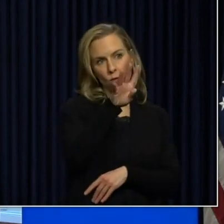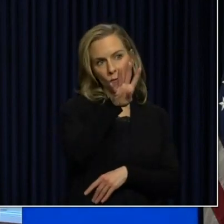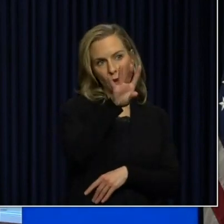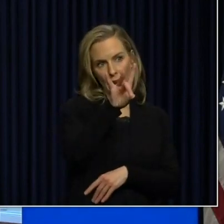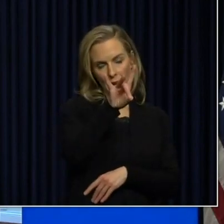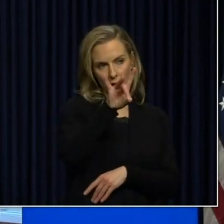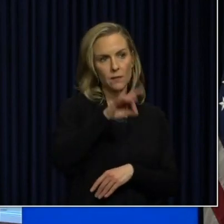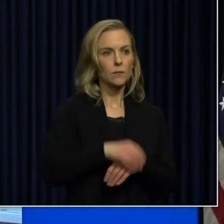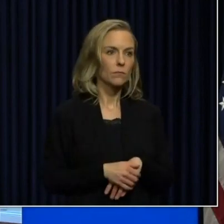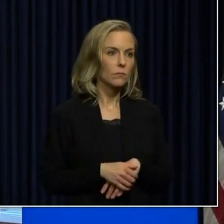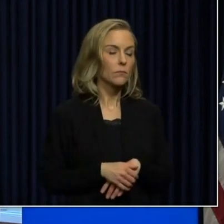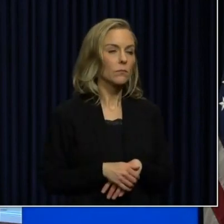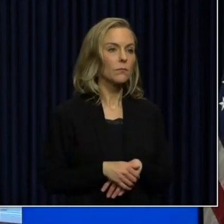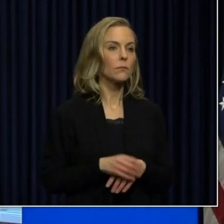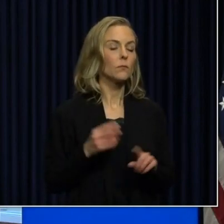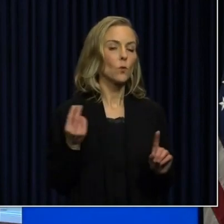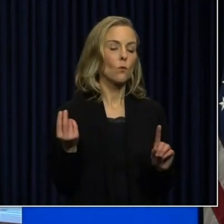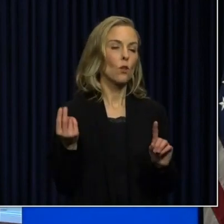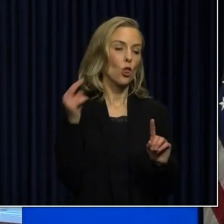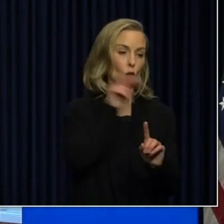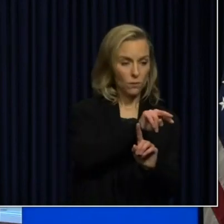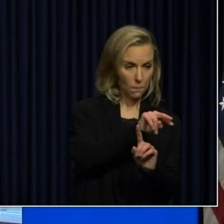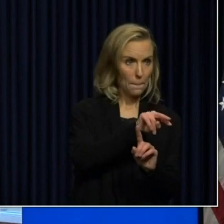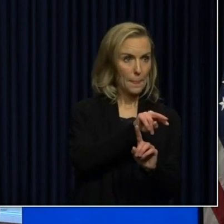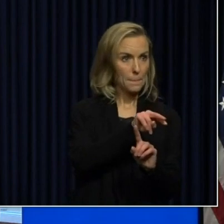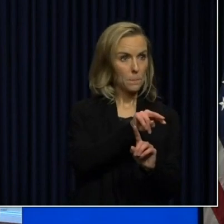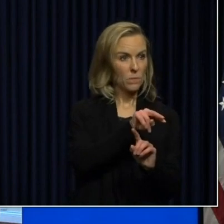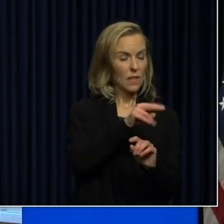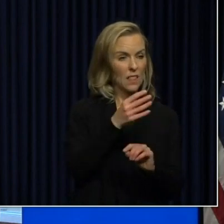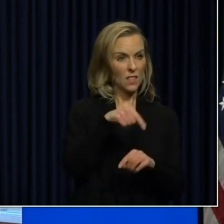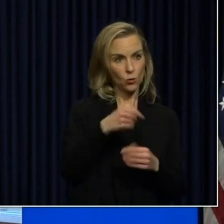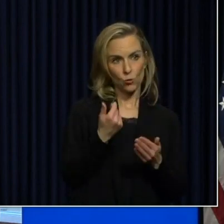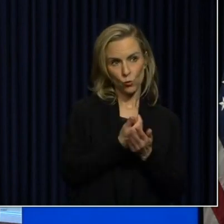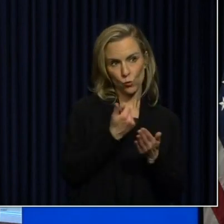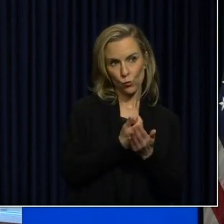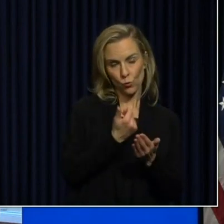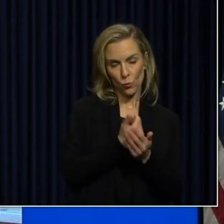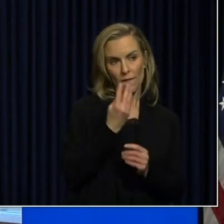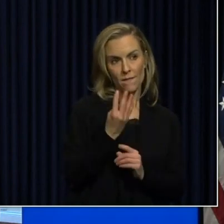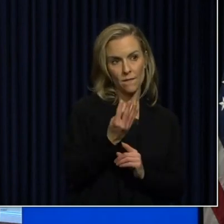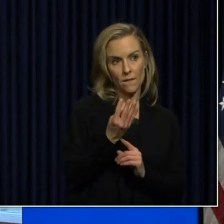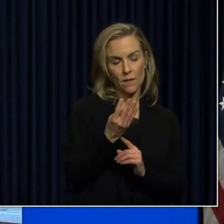148. When we look at those 4 cases,